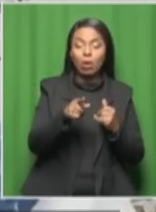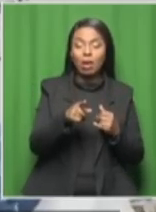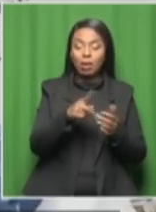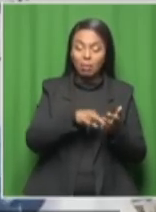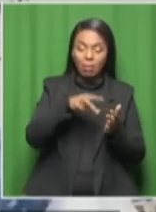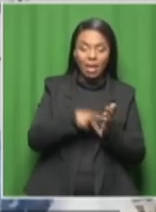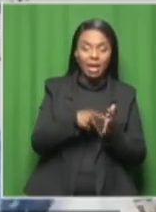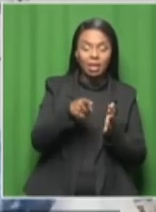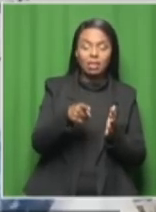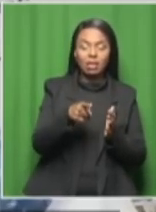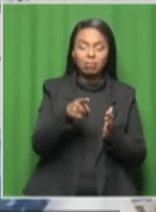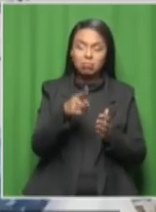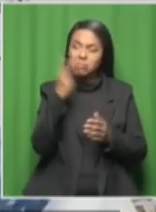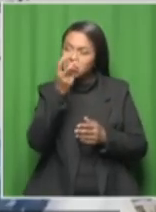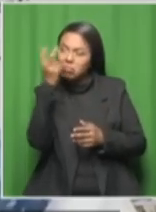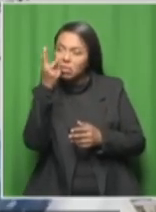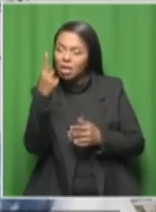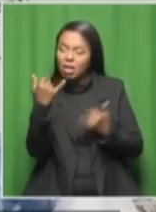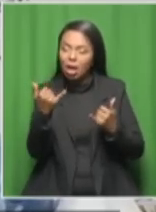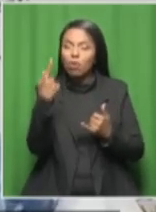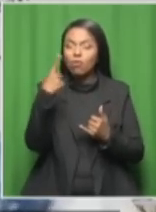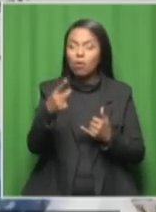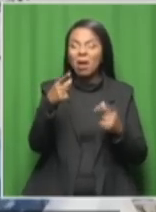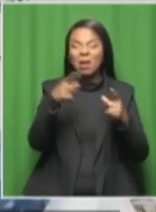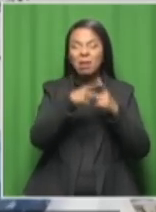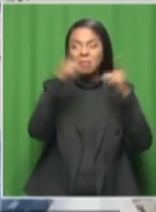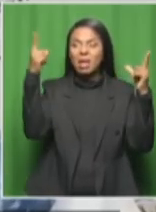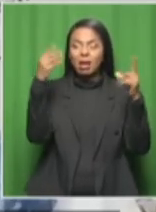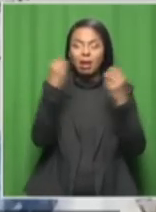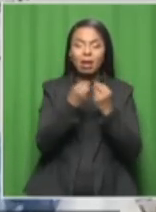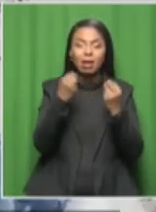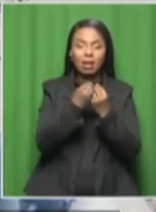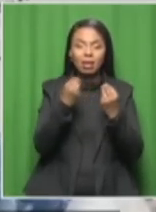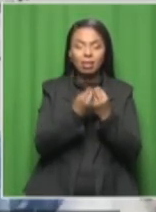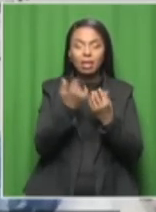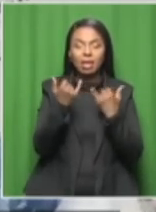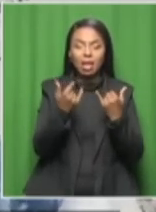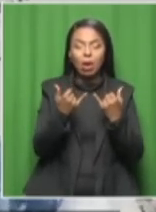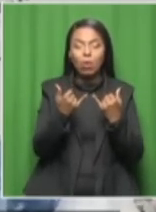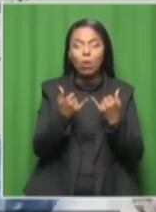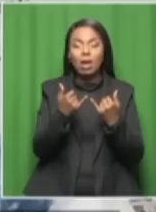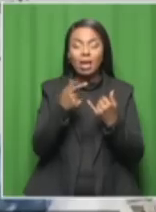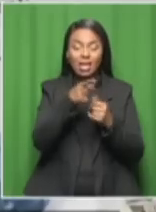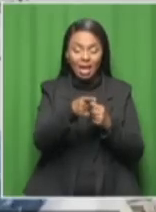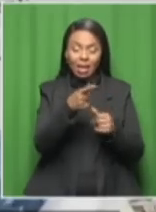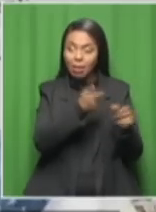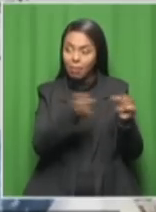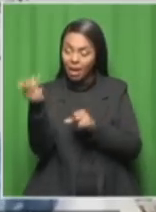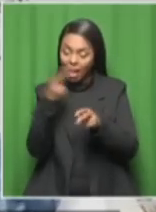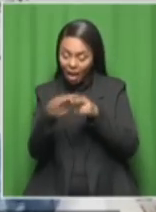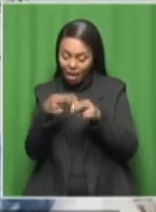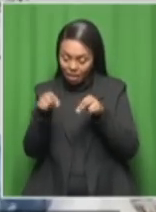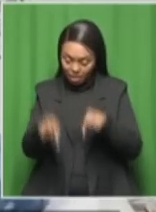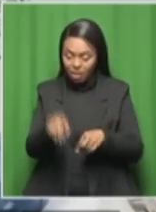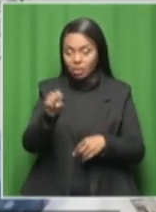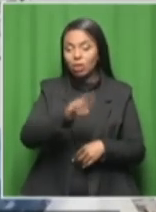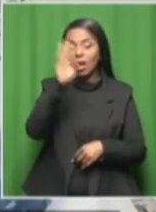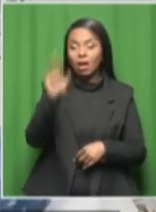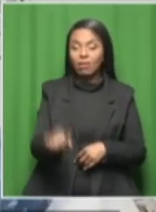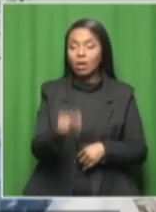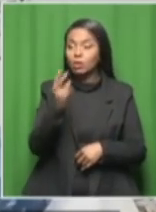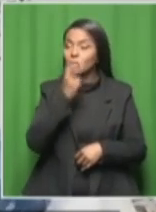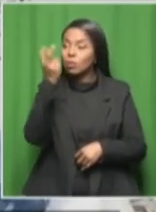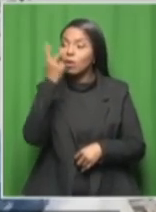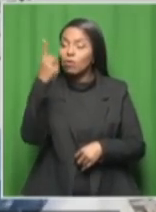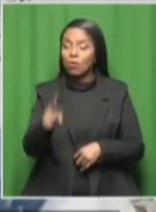He went to look for these big earth removers and collapsed the wall inside and ran to South Africa. to look for